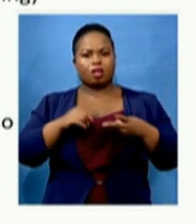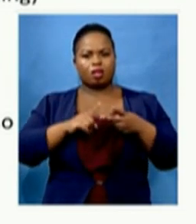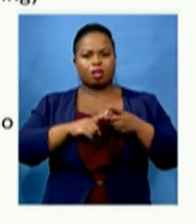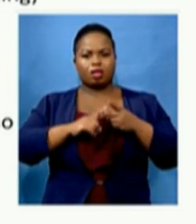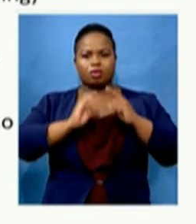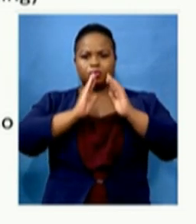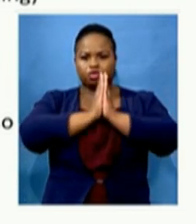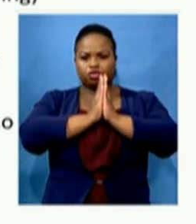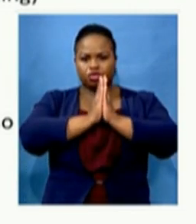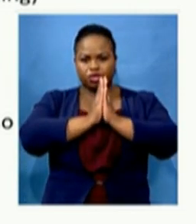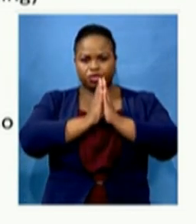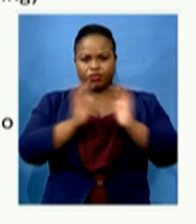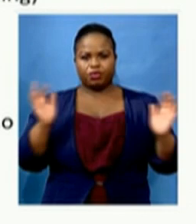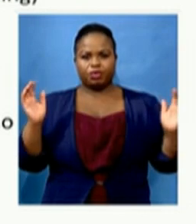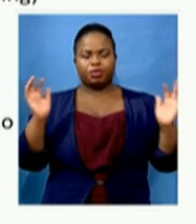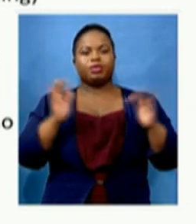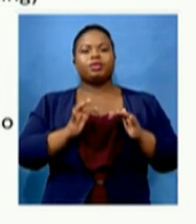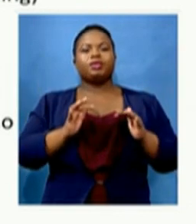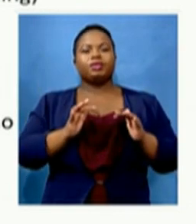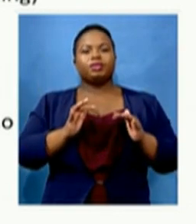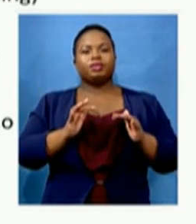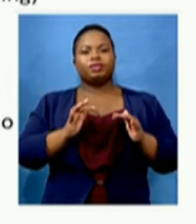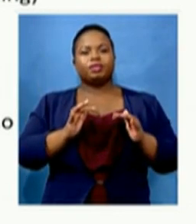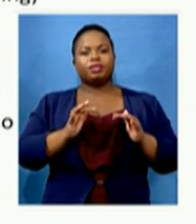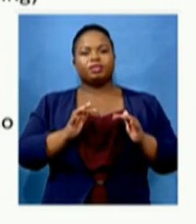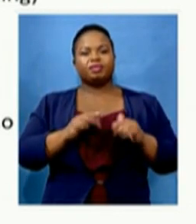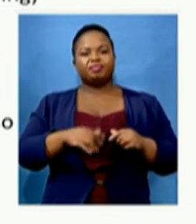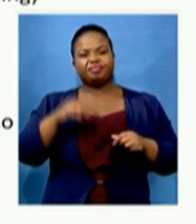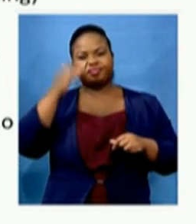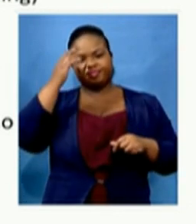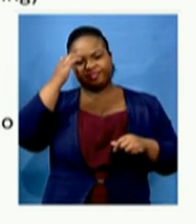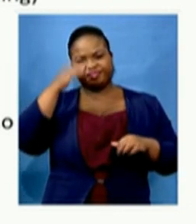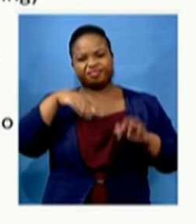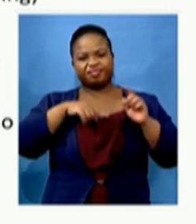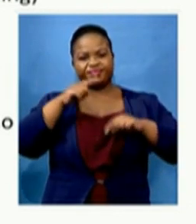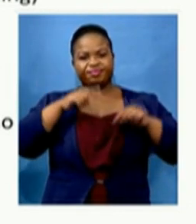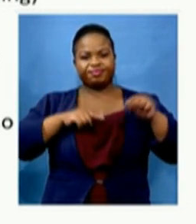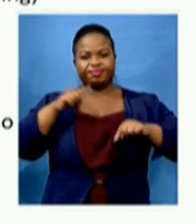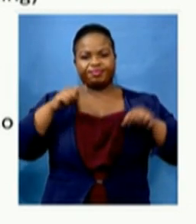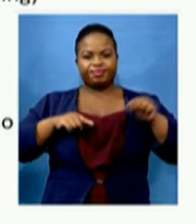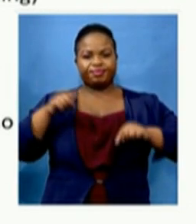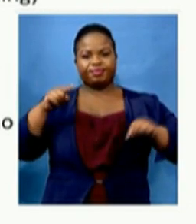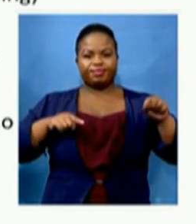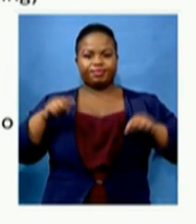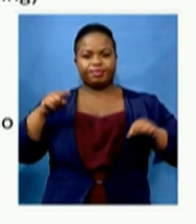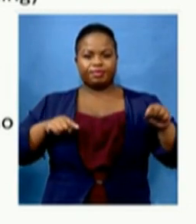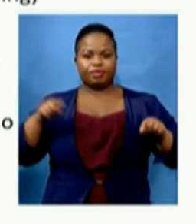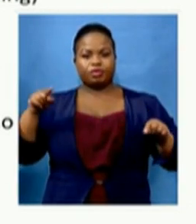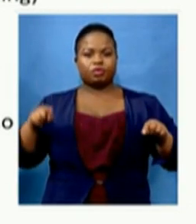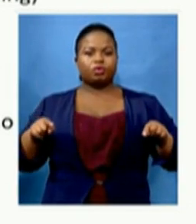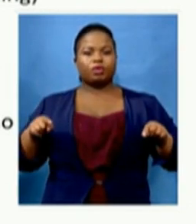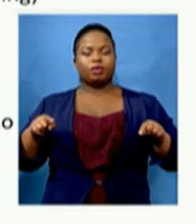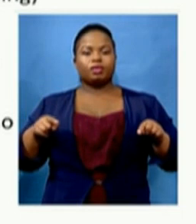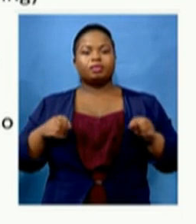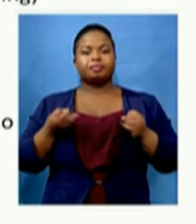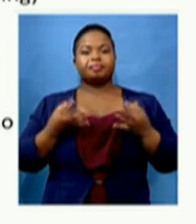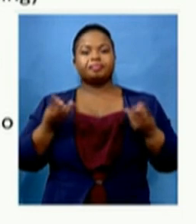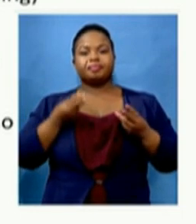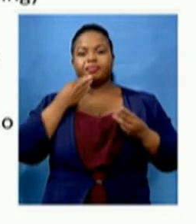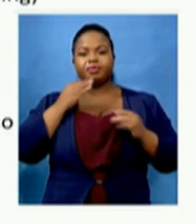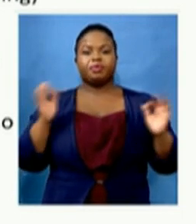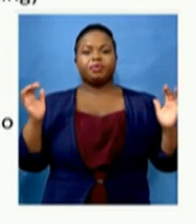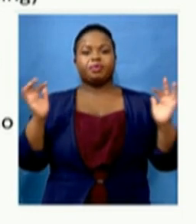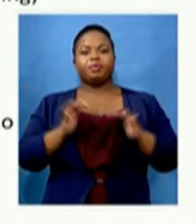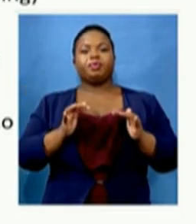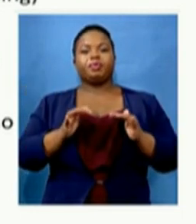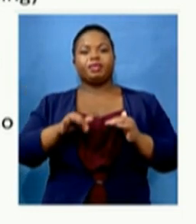of cases resulting from essentially a chance event of a large number of people being infected at one time, what's known as